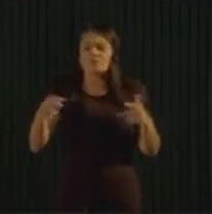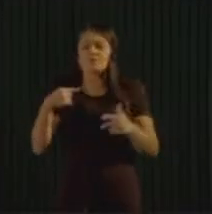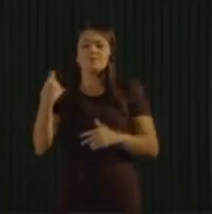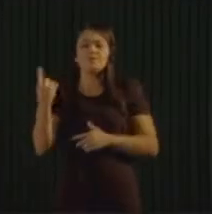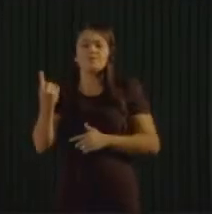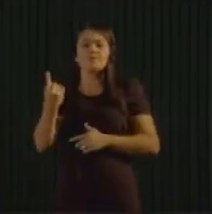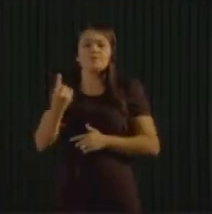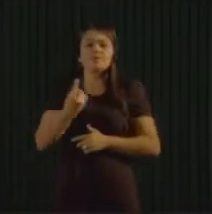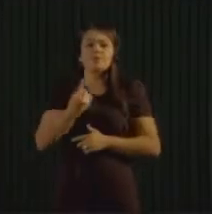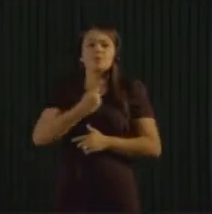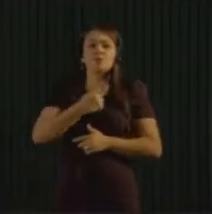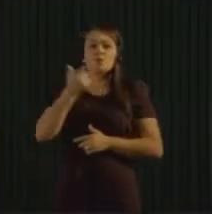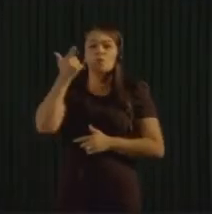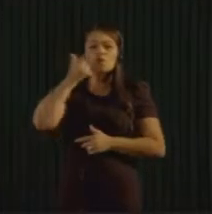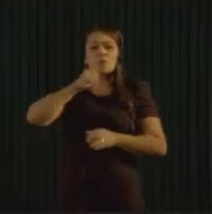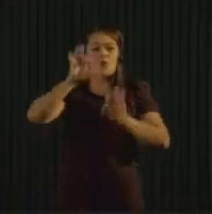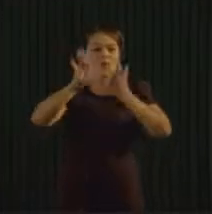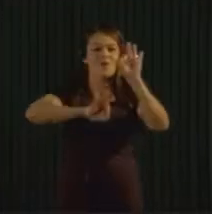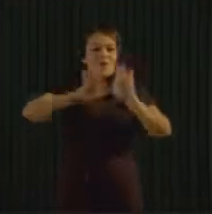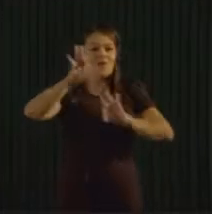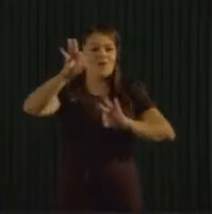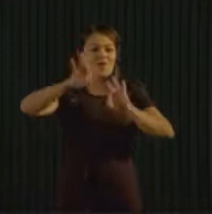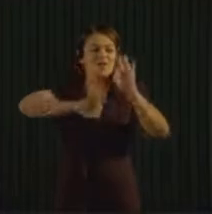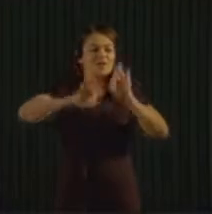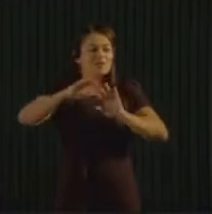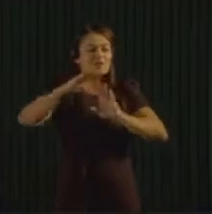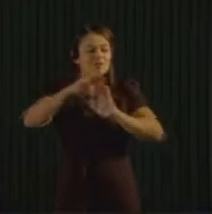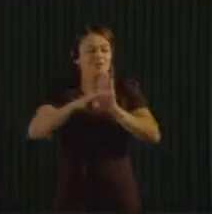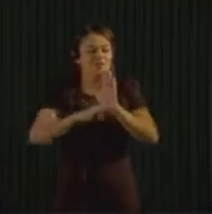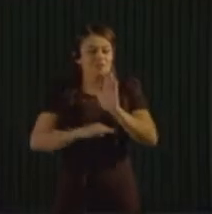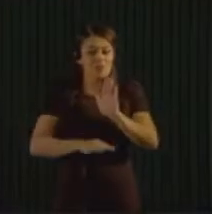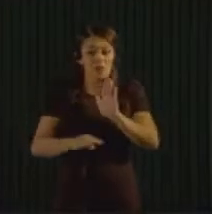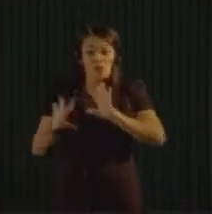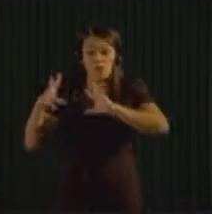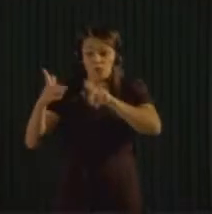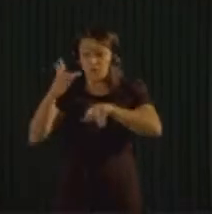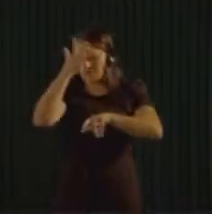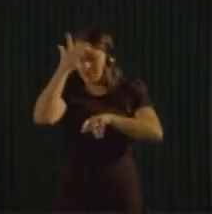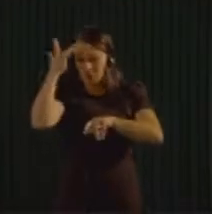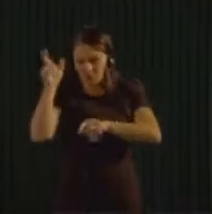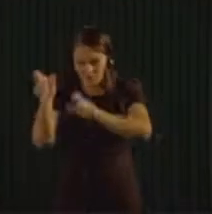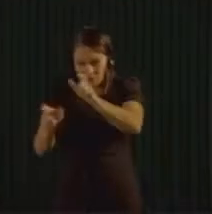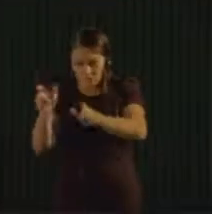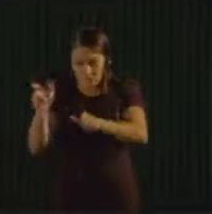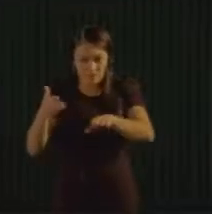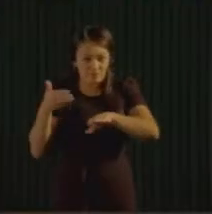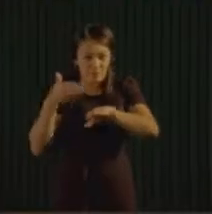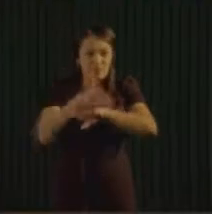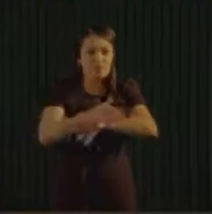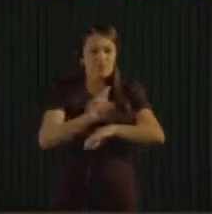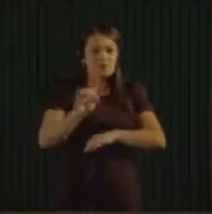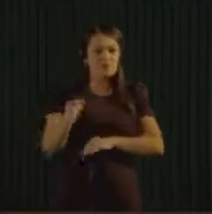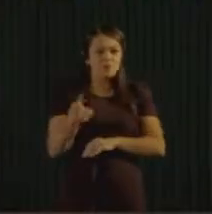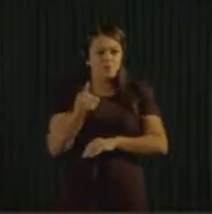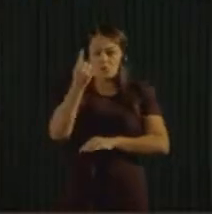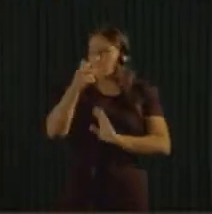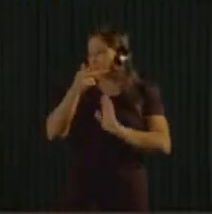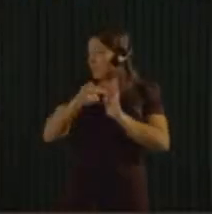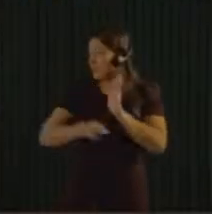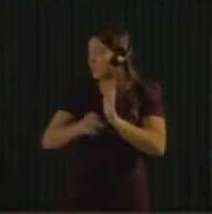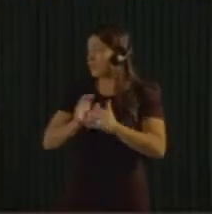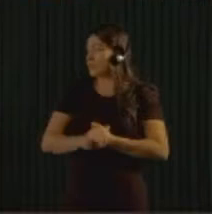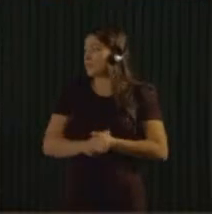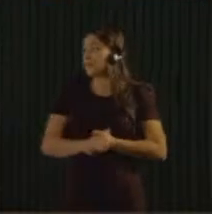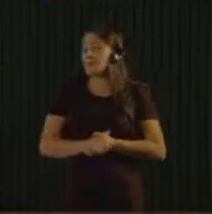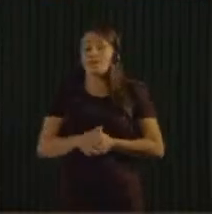stakeholders to be put into one project. So that is another type of approaching the city. At the same time, we also